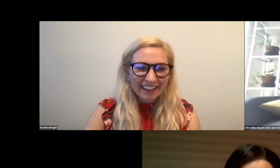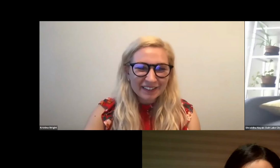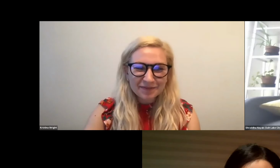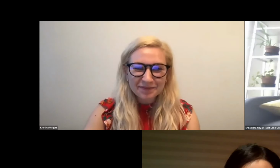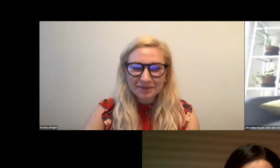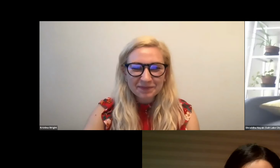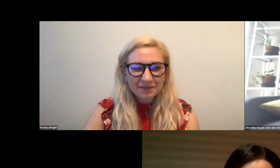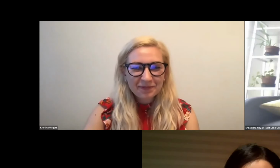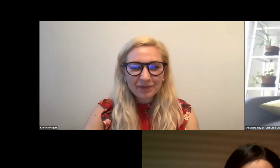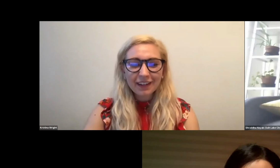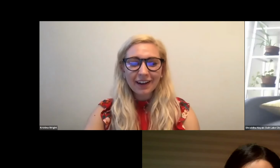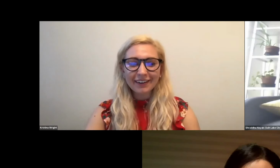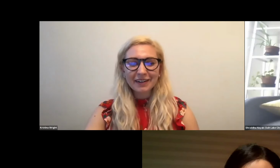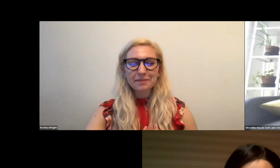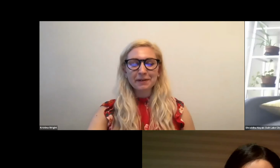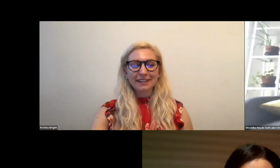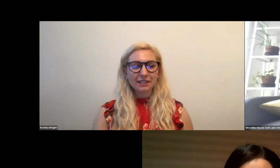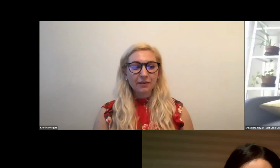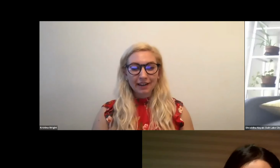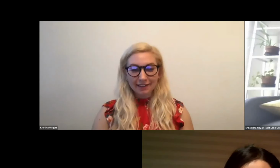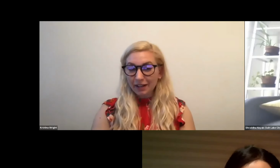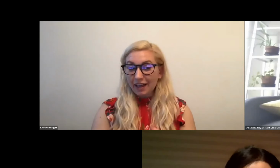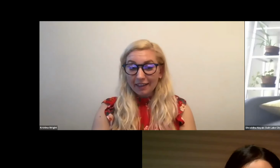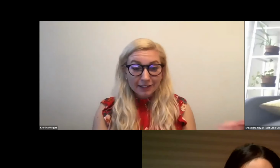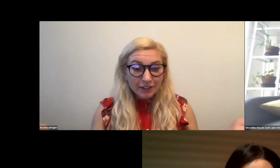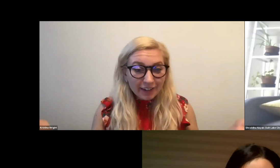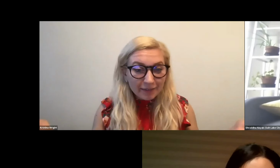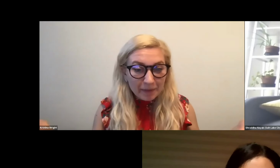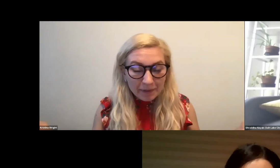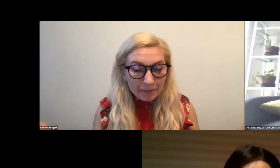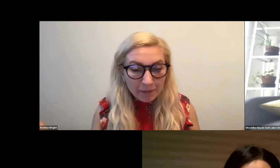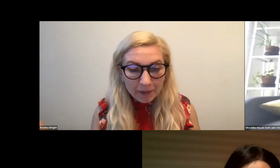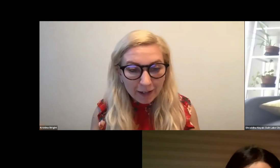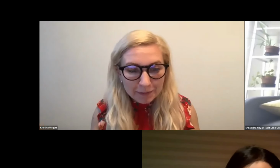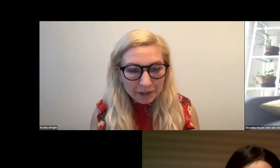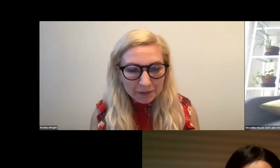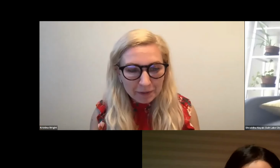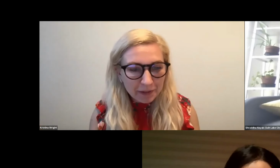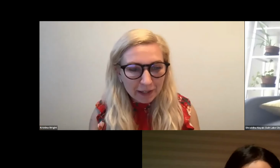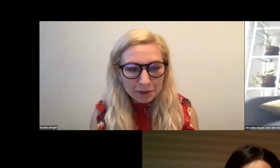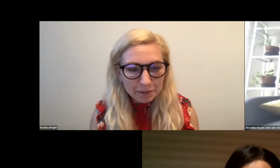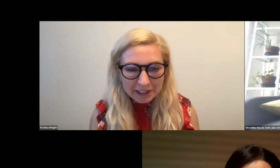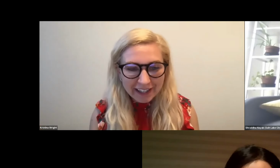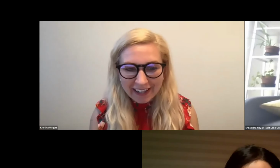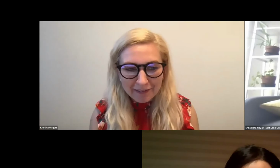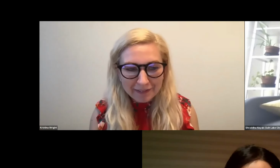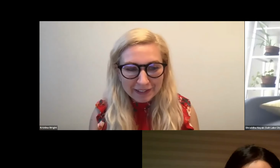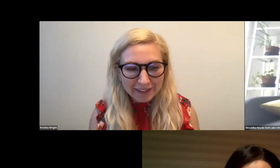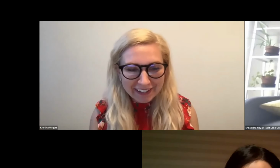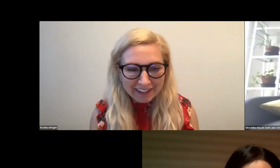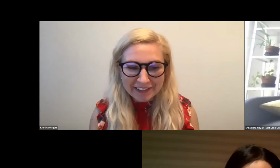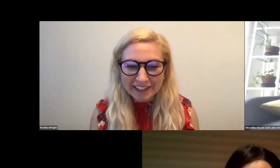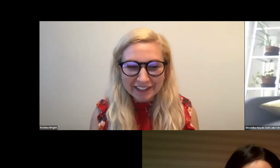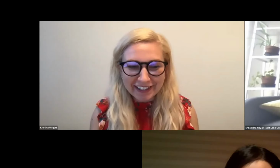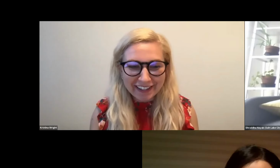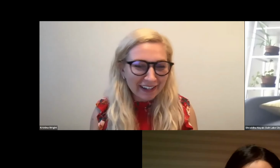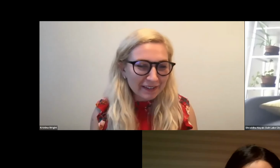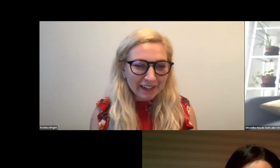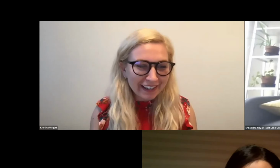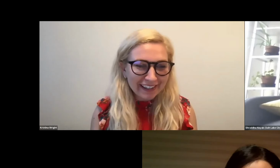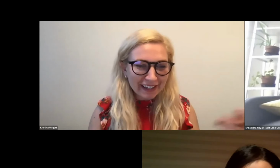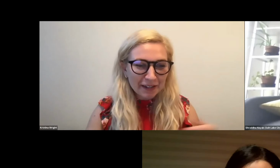talk about it. All right, perfect. So I think that's good. Maybe we helped you. Maybe we helped you bridge that gap and start that